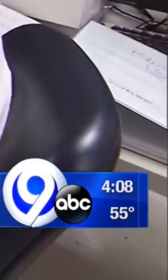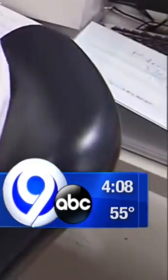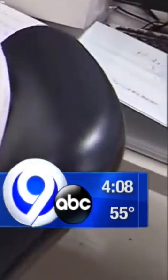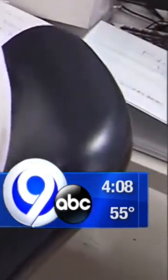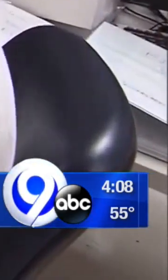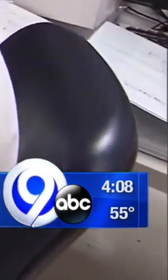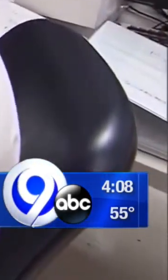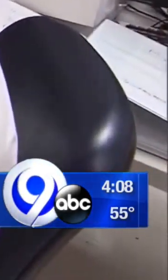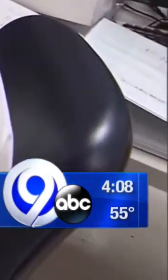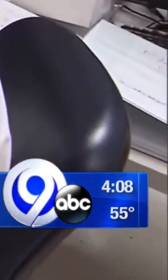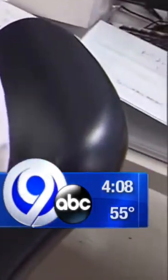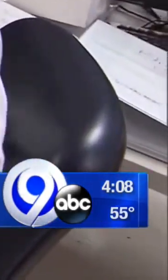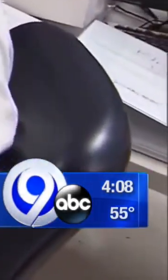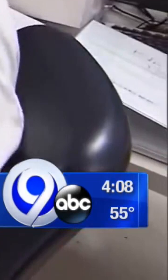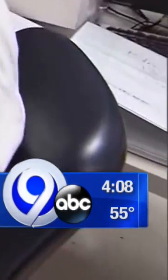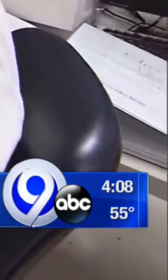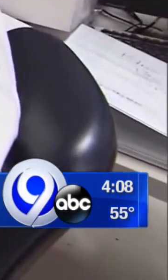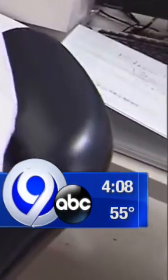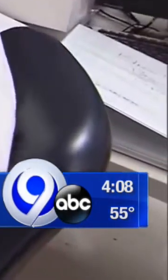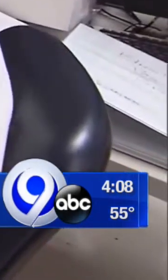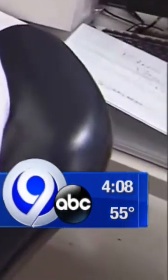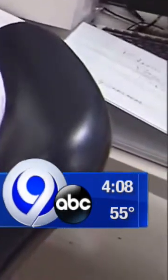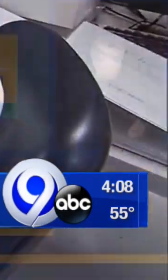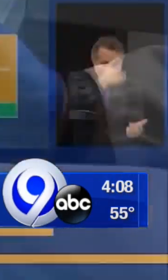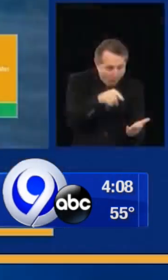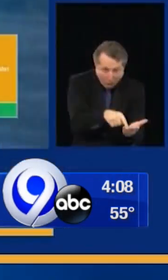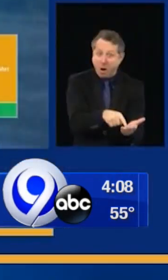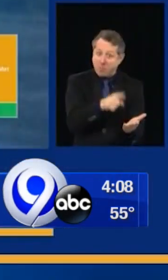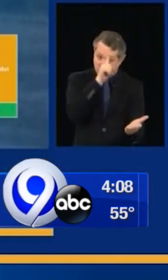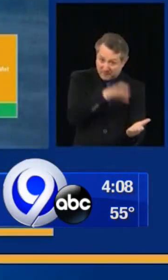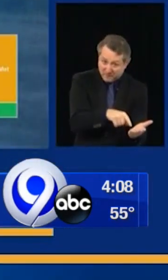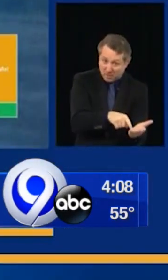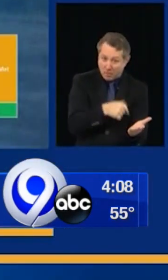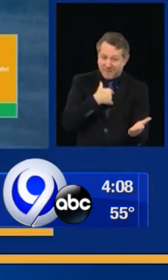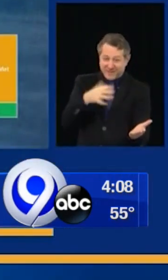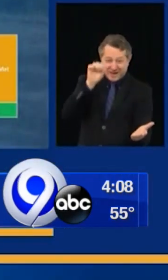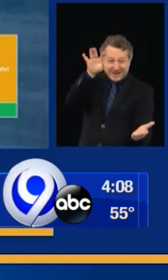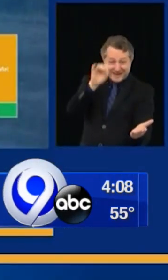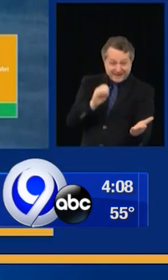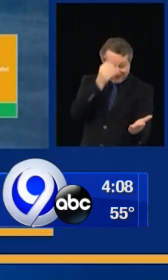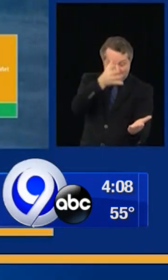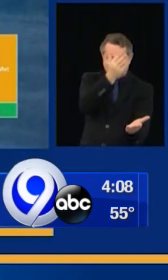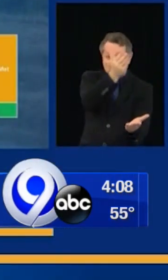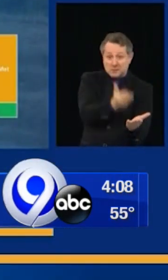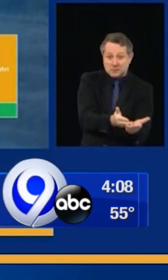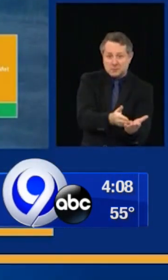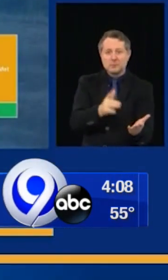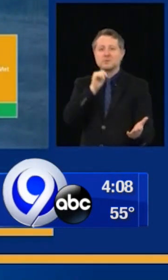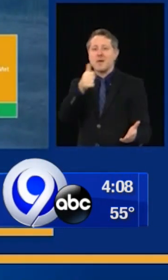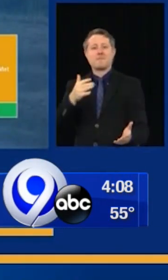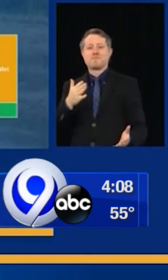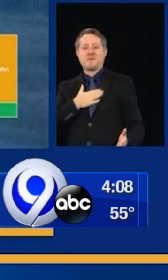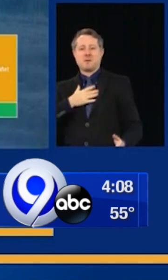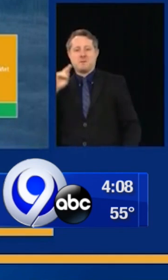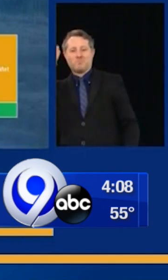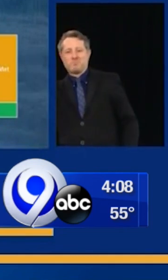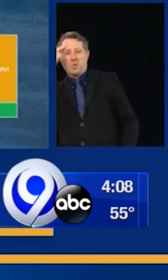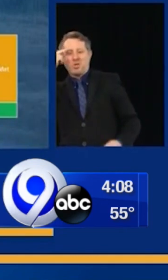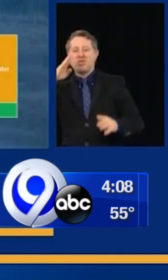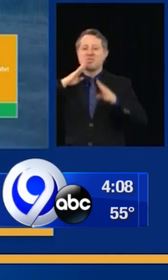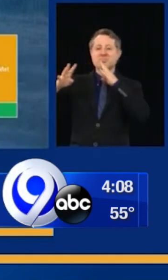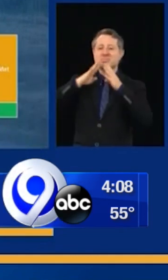to partially reopen is the North Country. That allows 7 counties to start phase 1 reopening, including Jefferson, Lewis, and St.